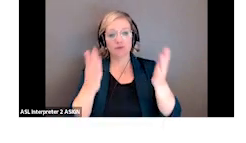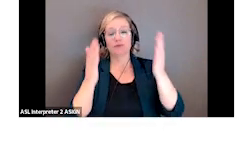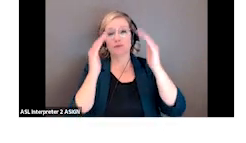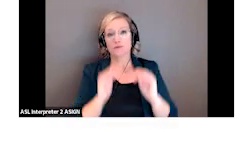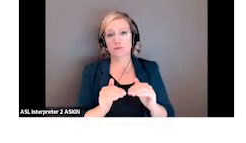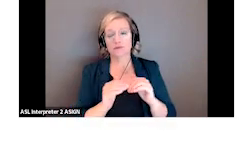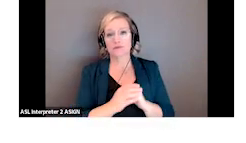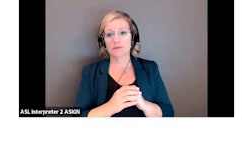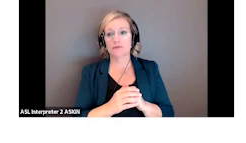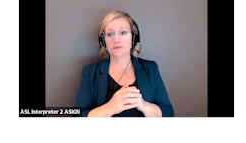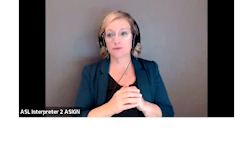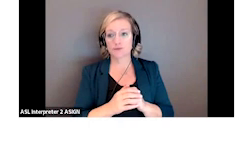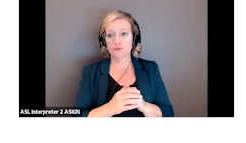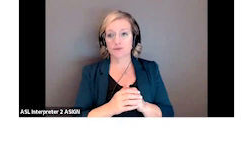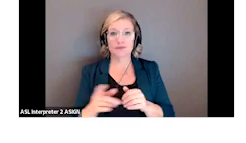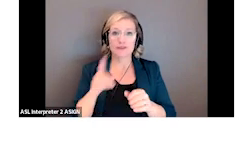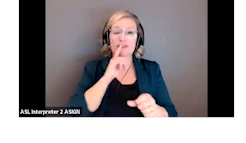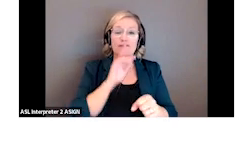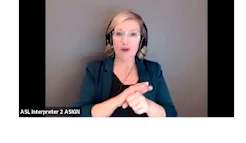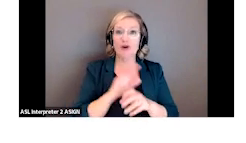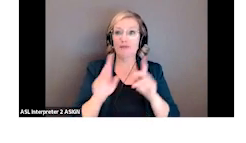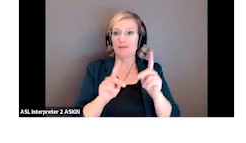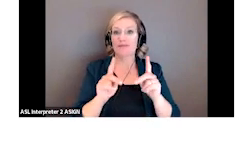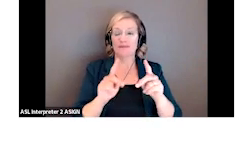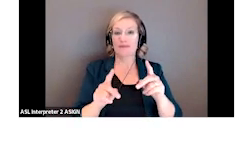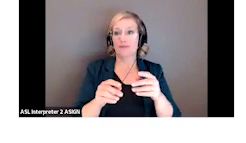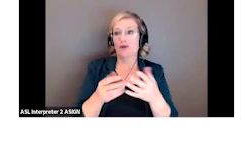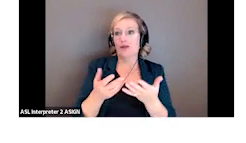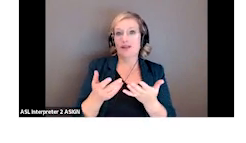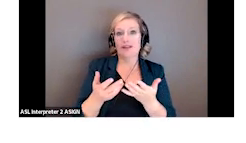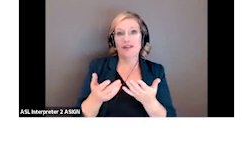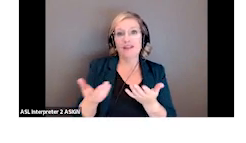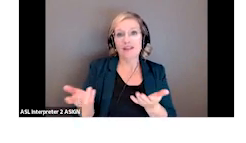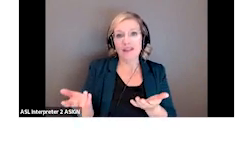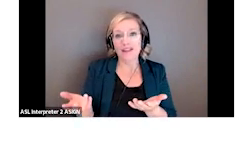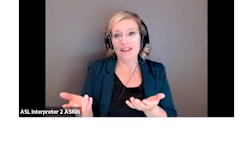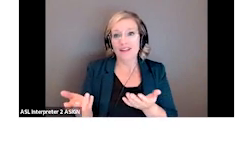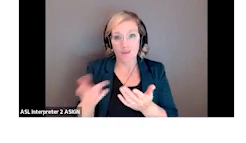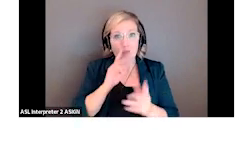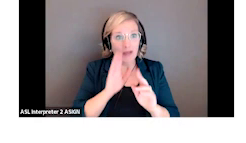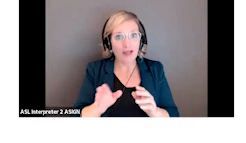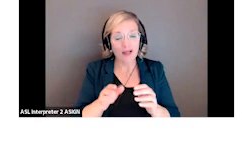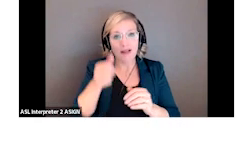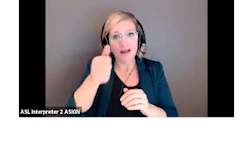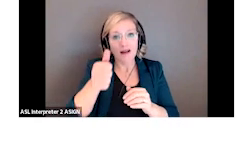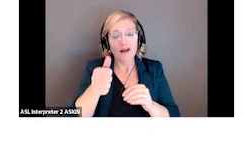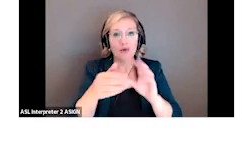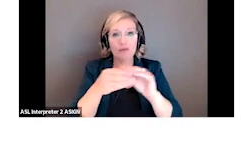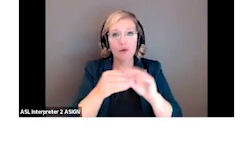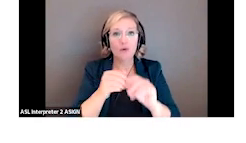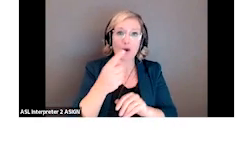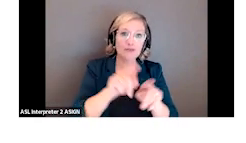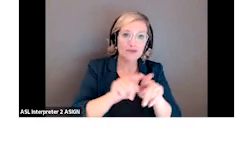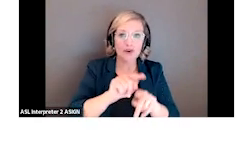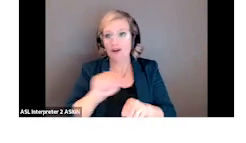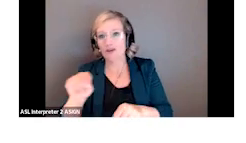review? Always a challenge. Amazon owns the customer and doesn't show as much as they want. But I